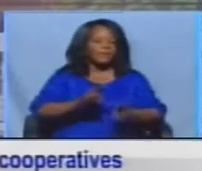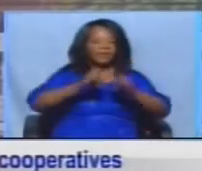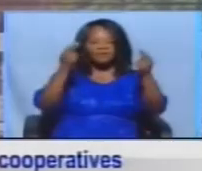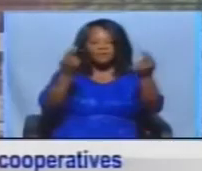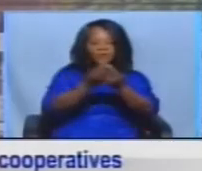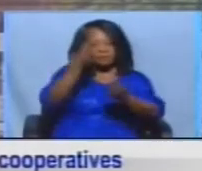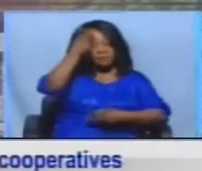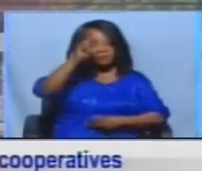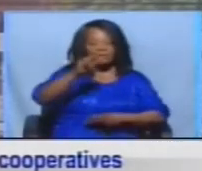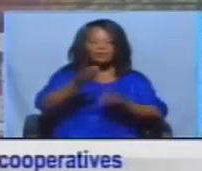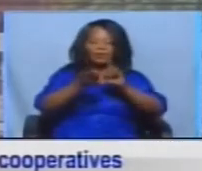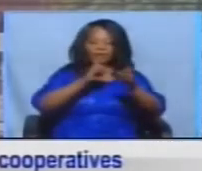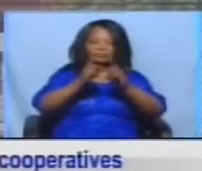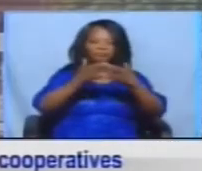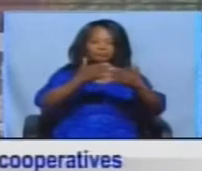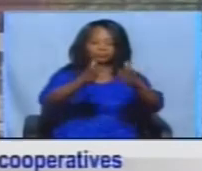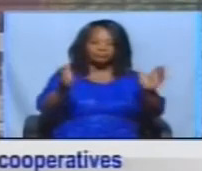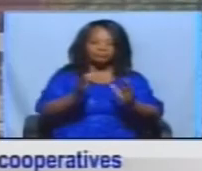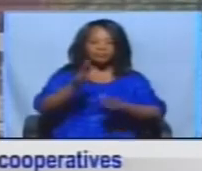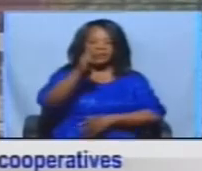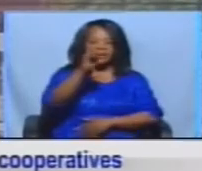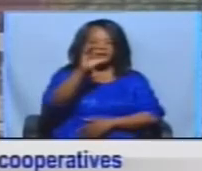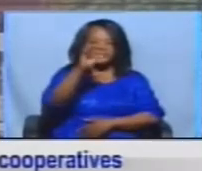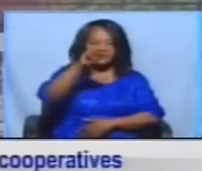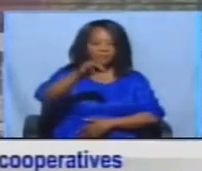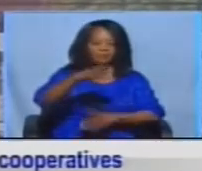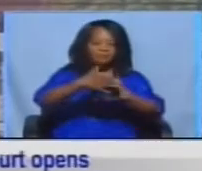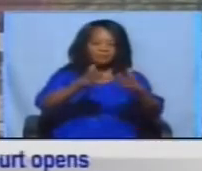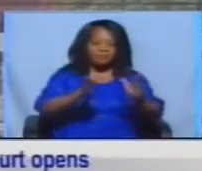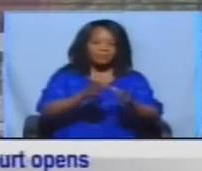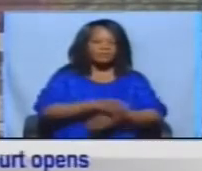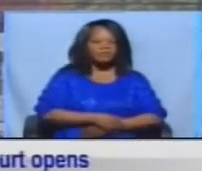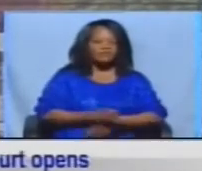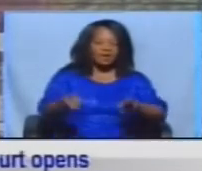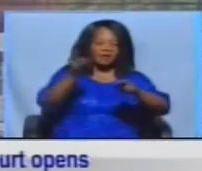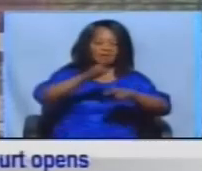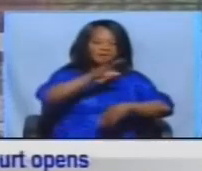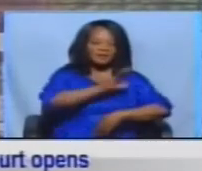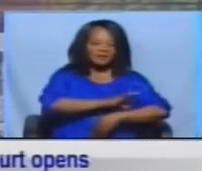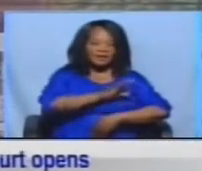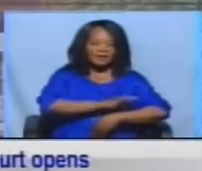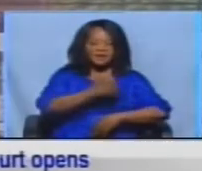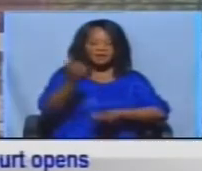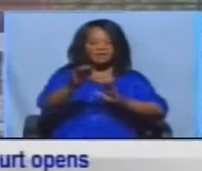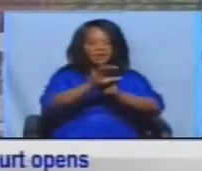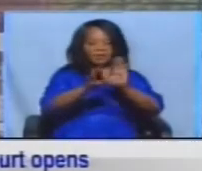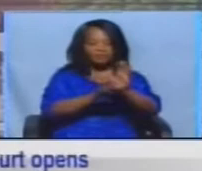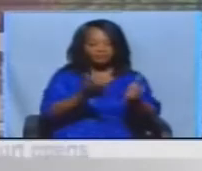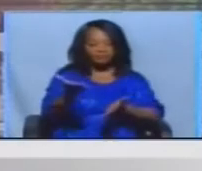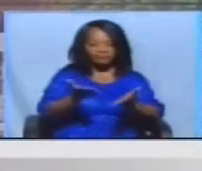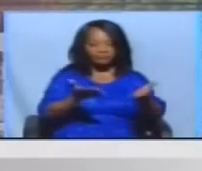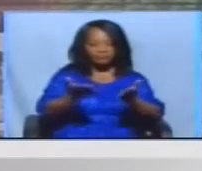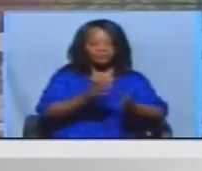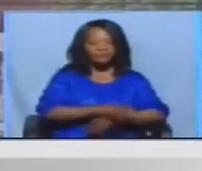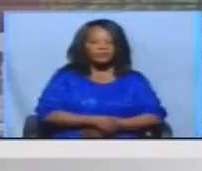have opened talks with Konkola Copper Mines, KCM management over improved salaries and other conditions of service for unionized